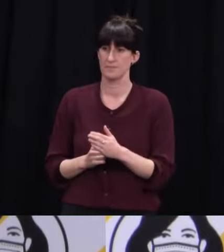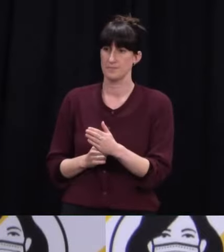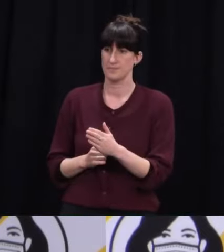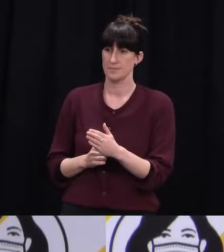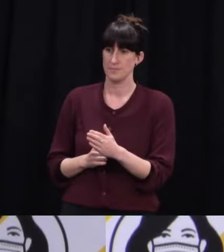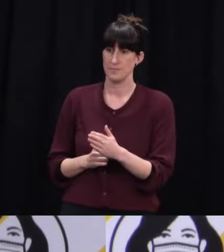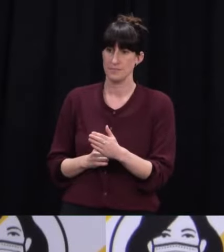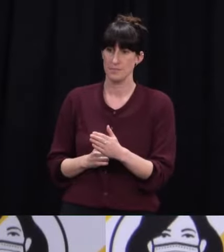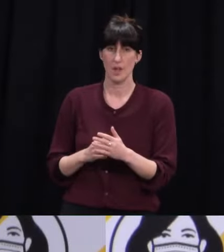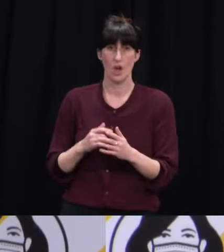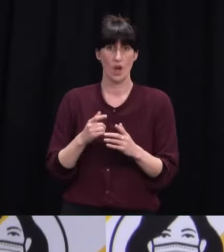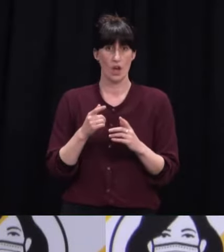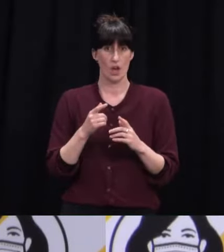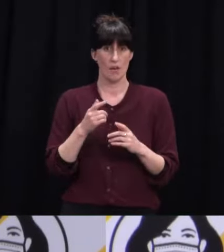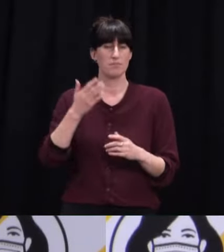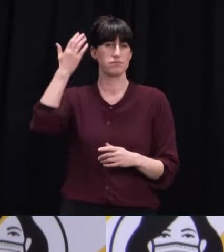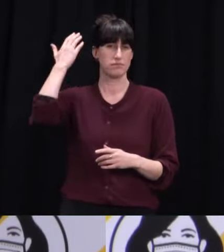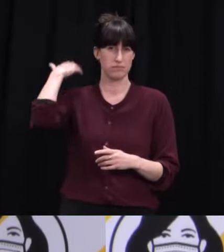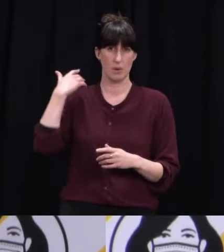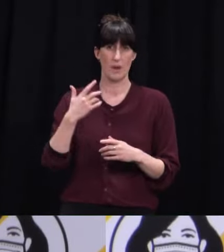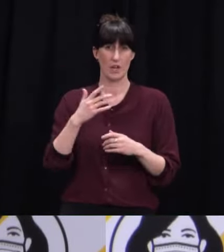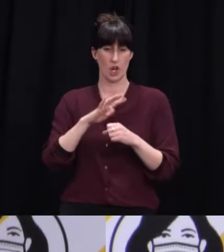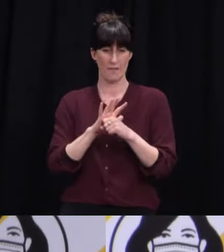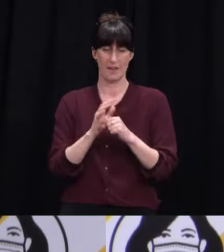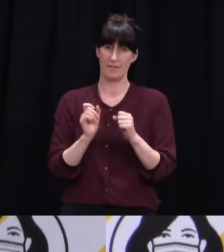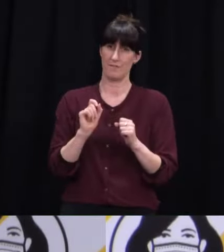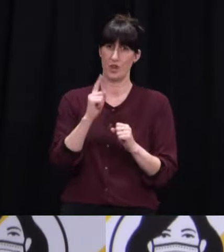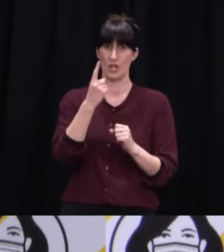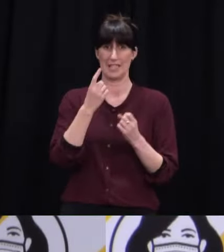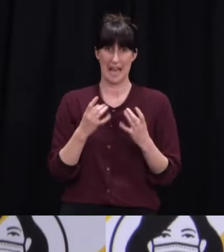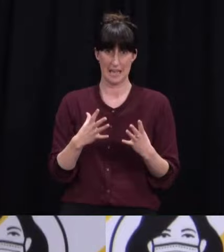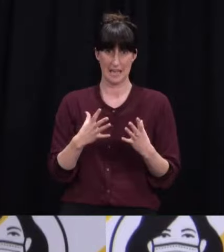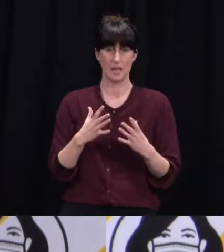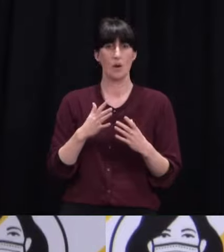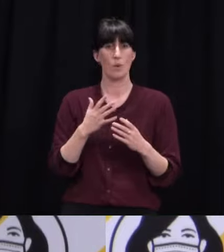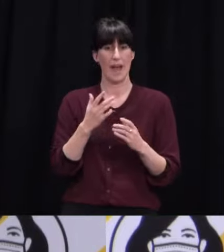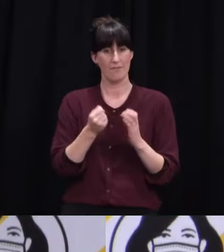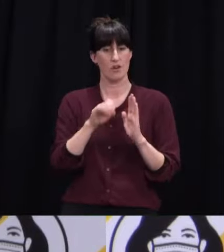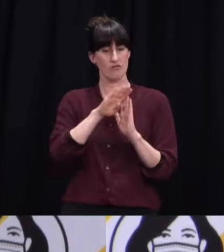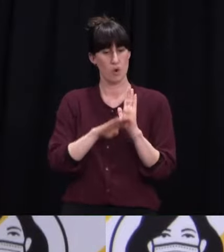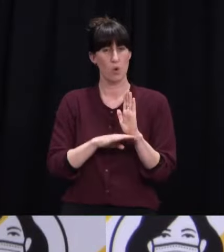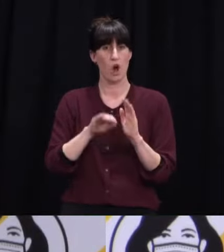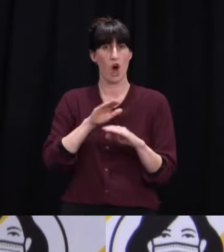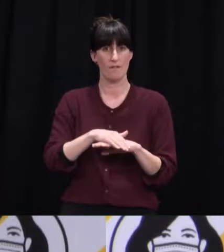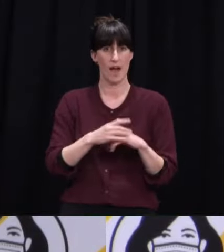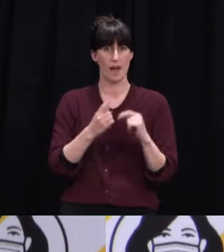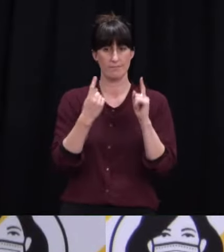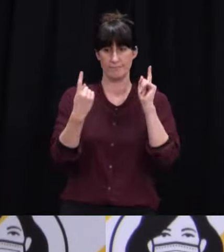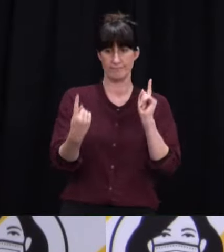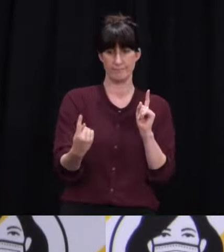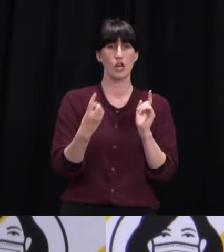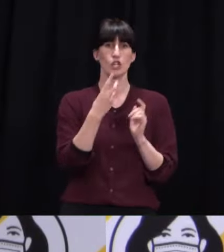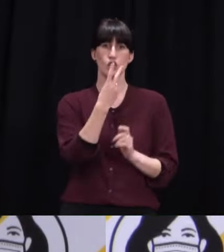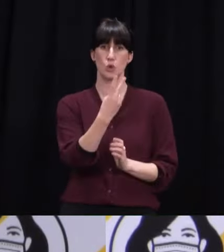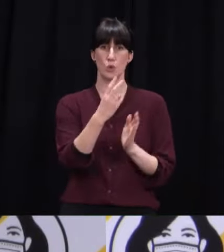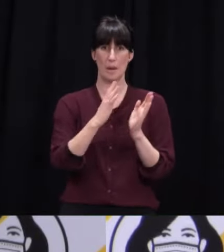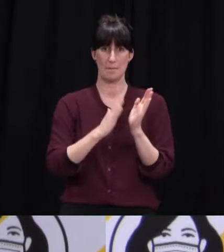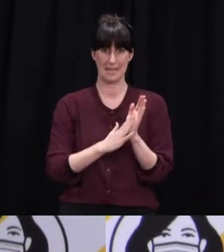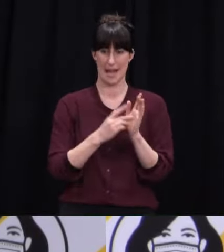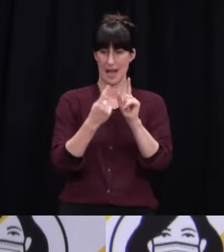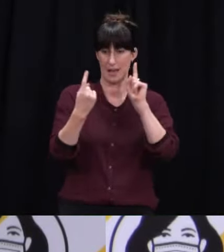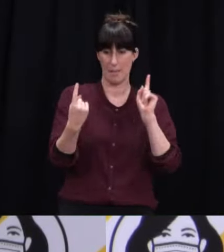that was established during the kind of alpha phase of COVID, is it up to scratch given how much more infectious Delta is, given that kind of